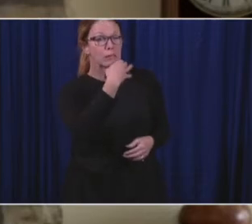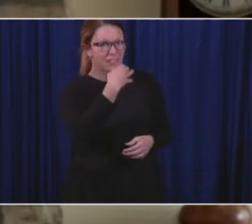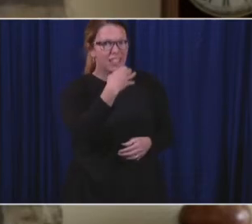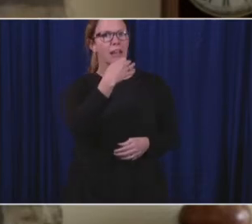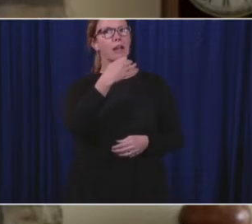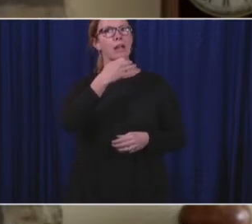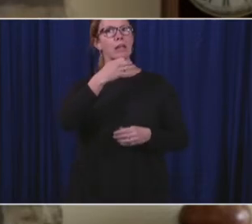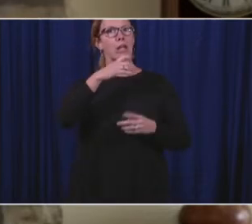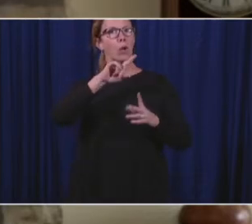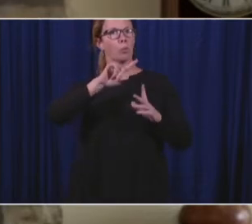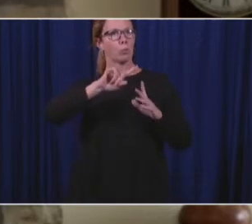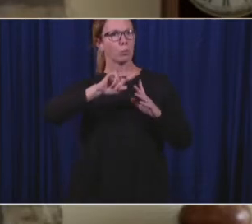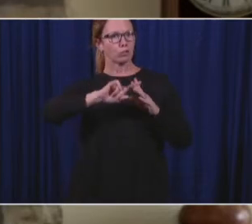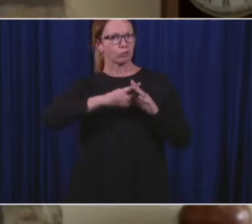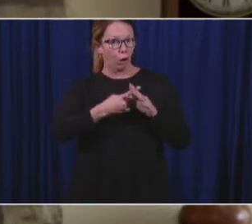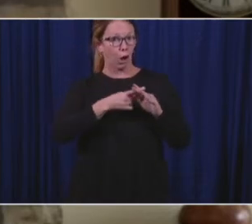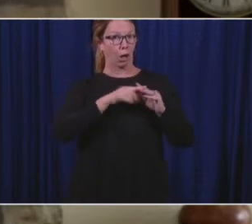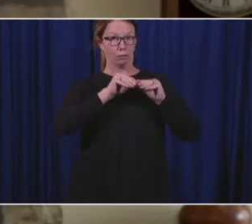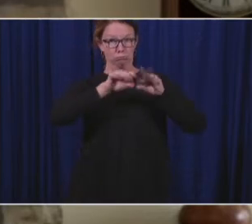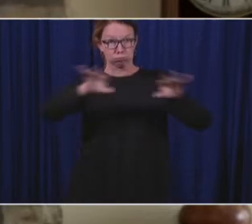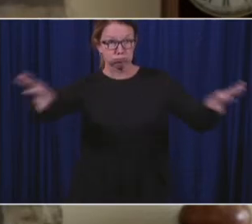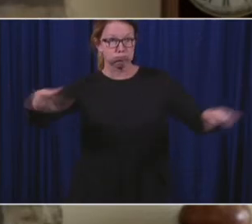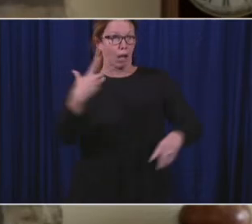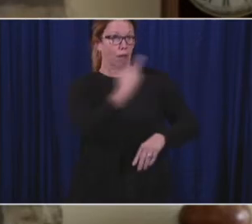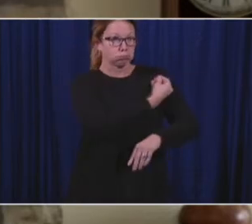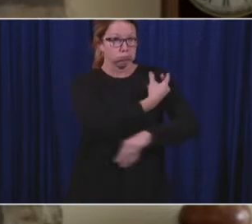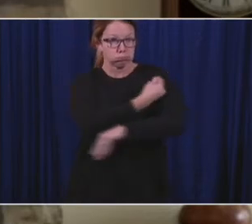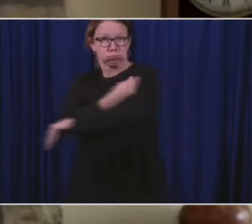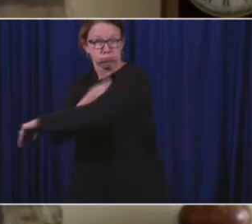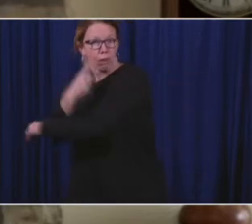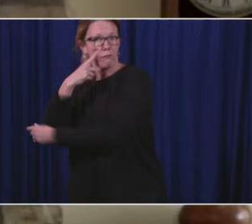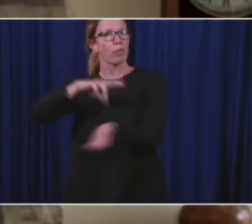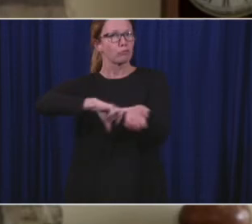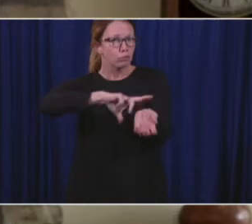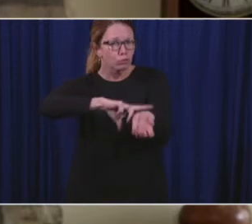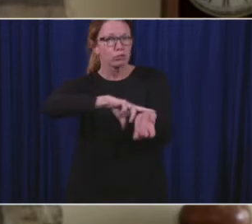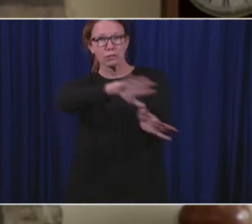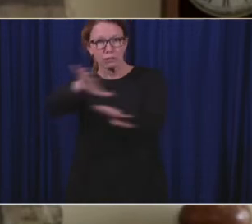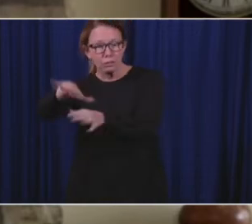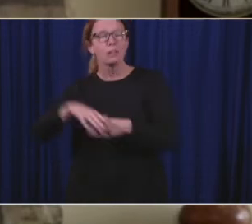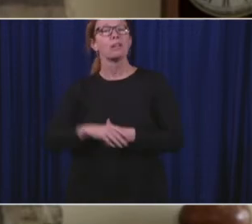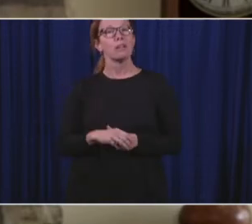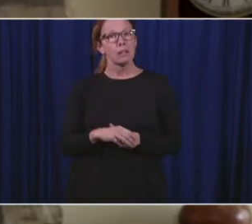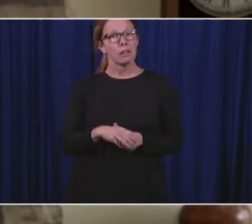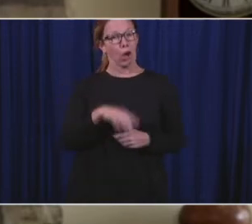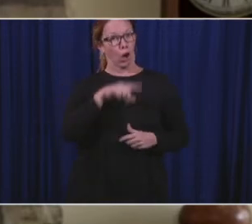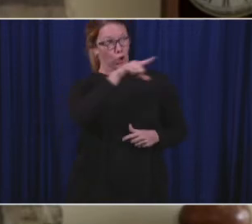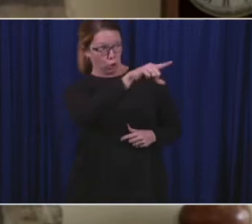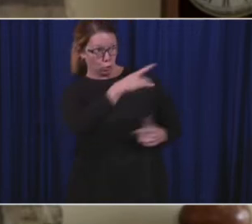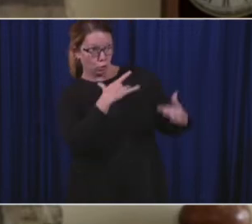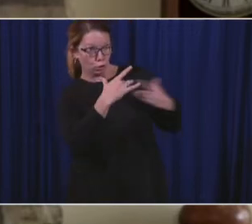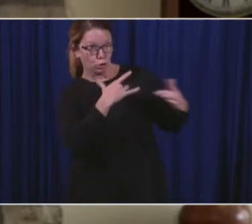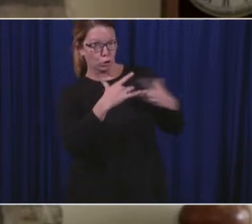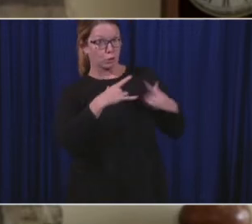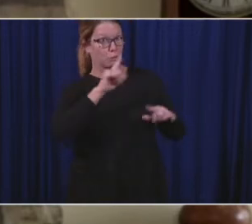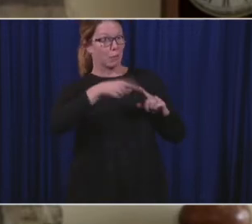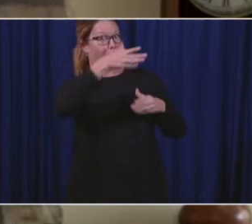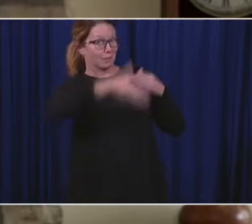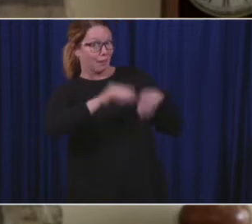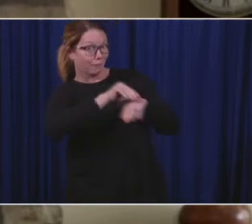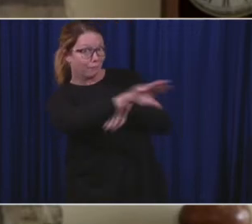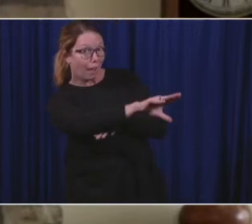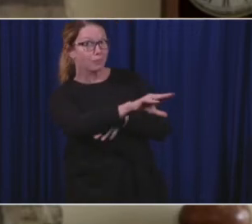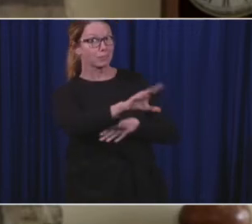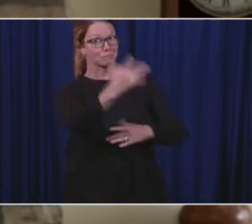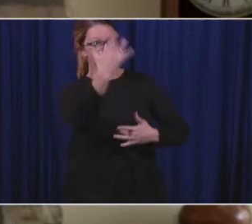the massive vaccinations on the health personnel, are you worried of the side effects